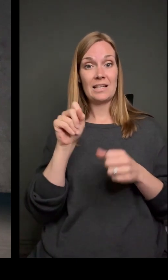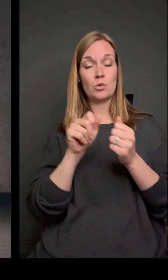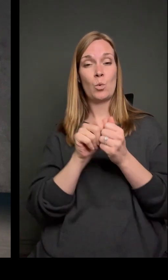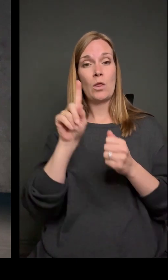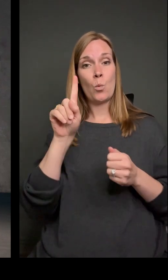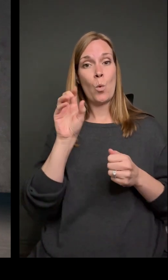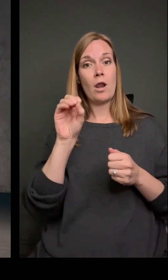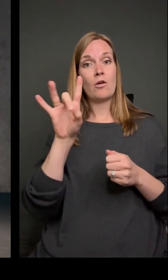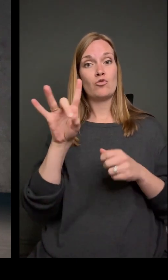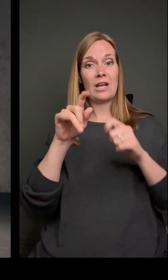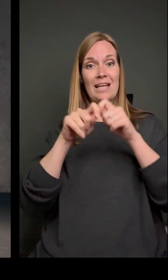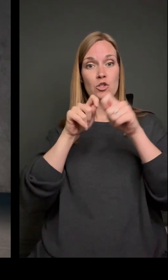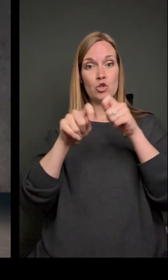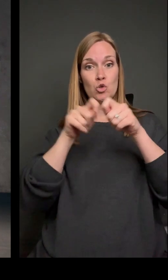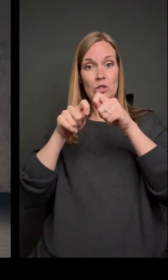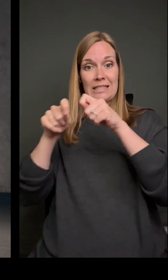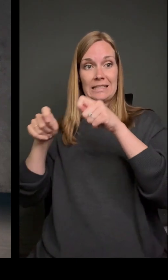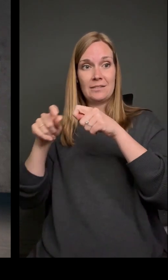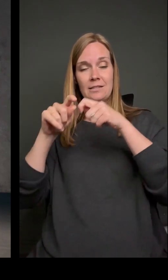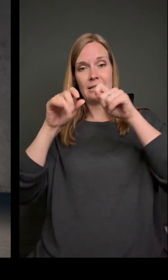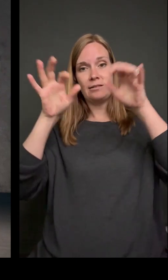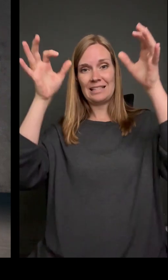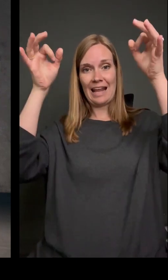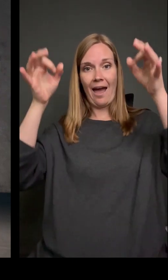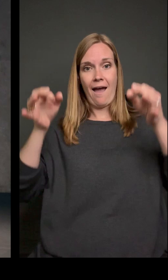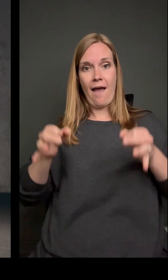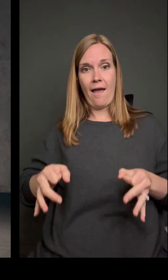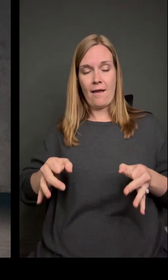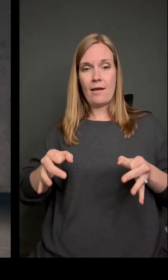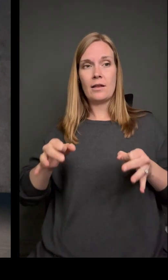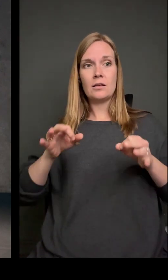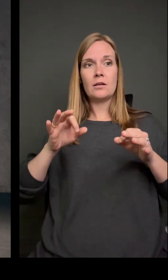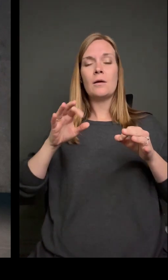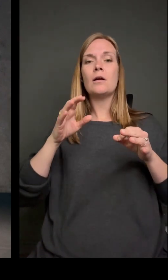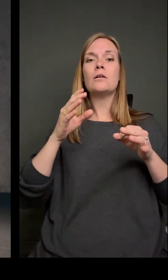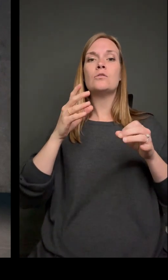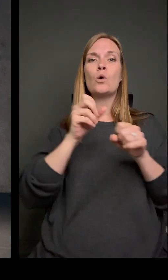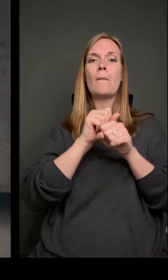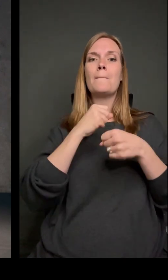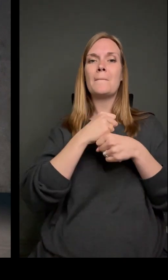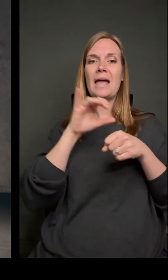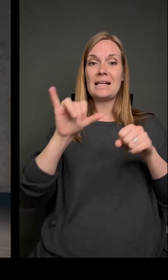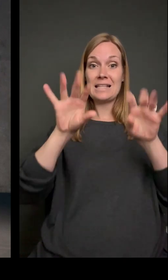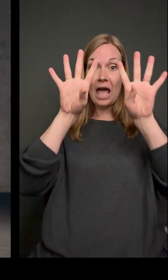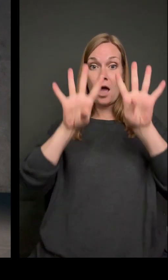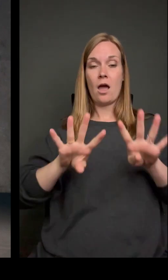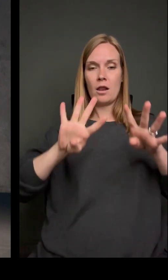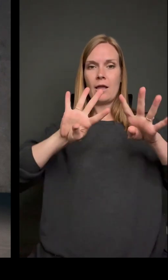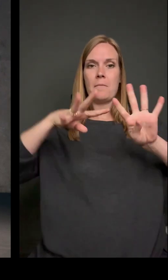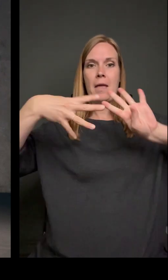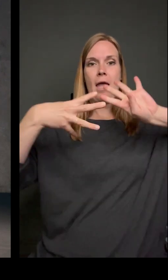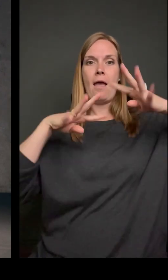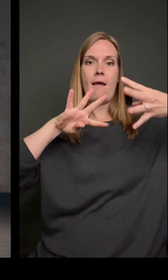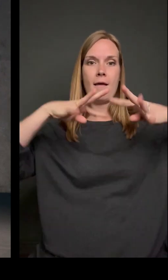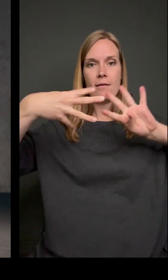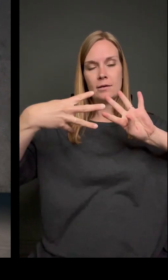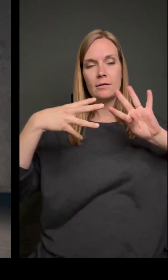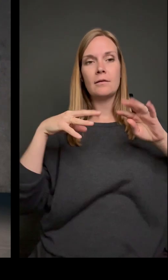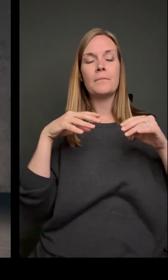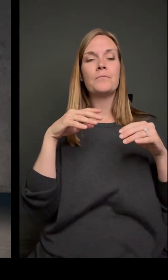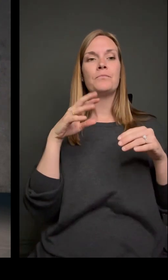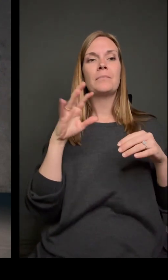little pieces of string, and they're tied together in such a way that it makes the curtain or the mat very flexible, and it's kind of like an